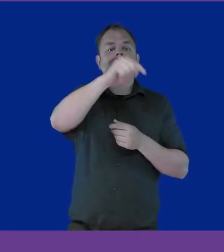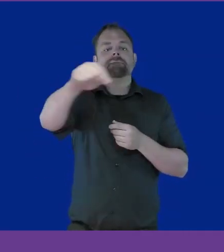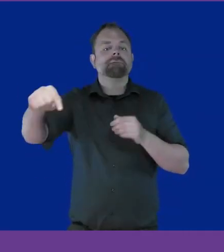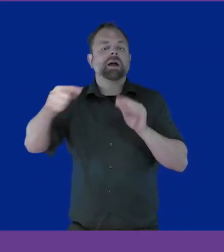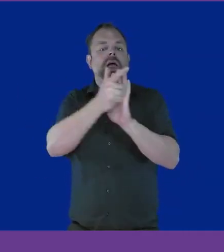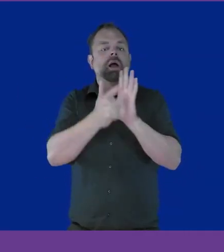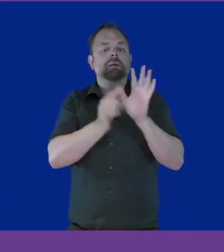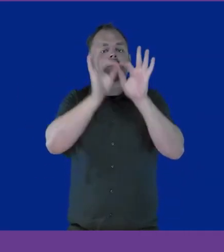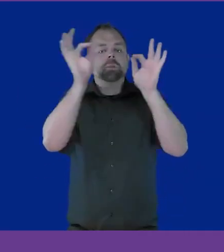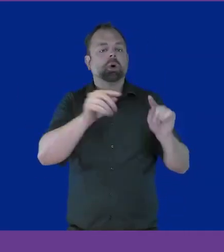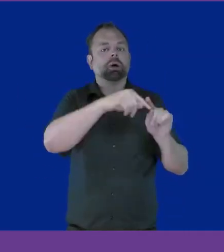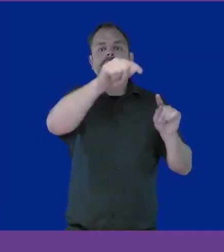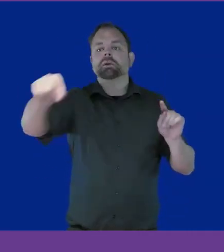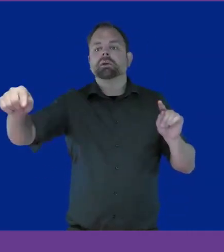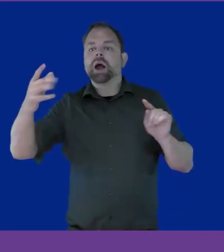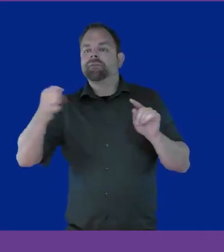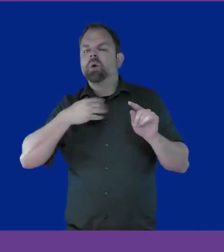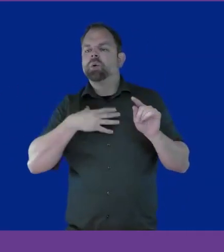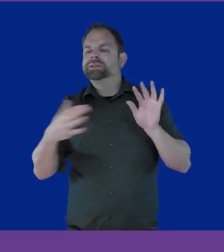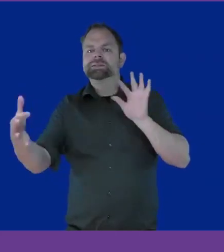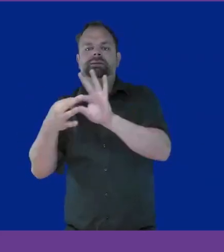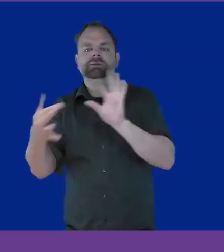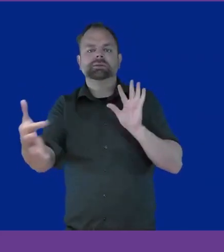account generally the need to